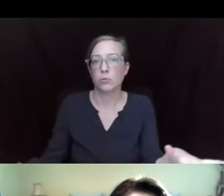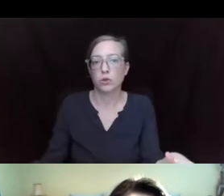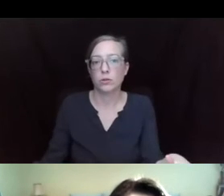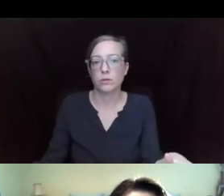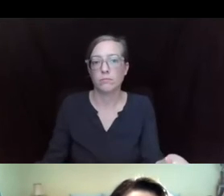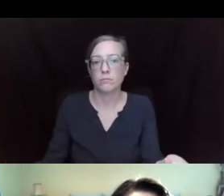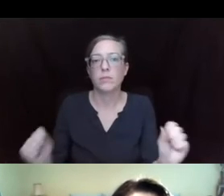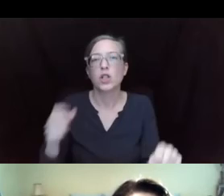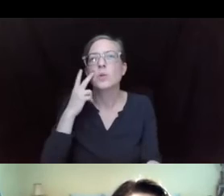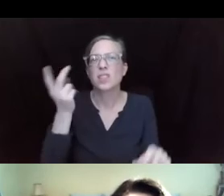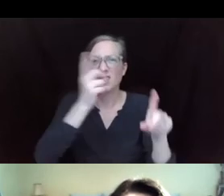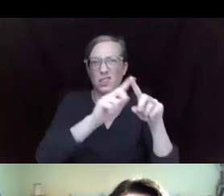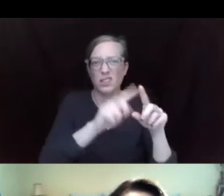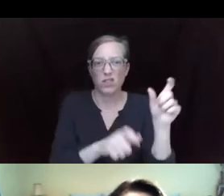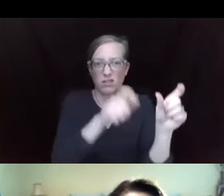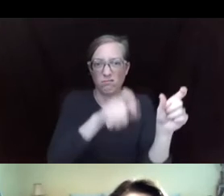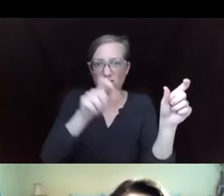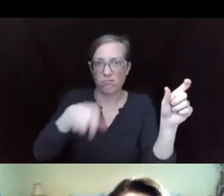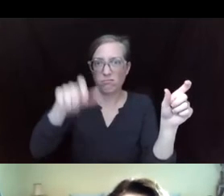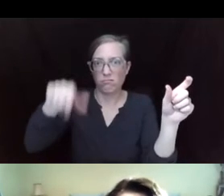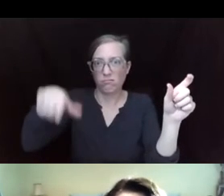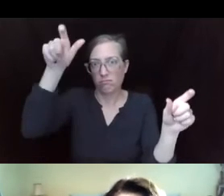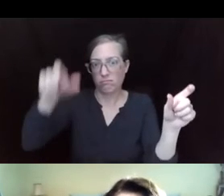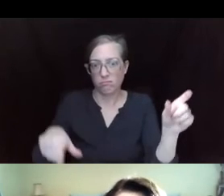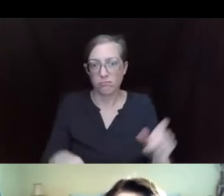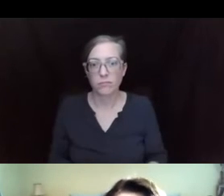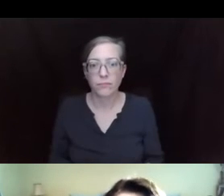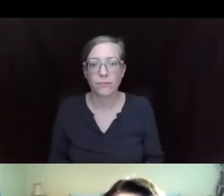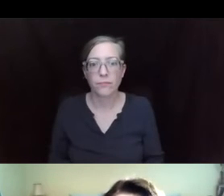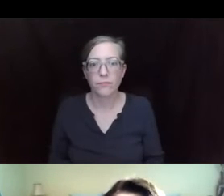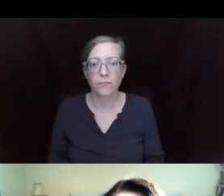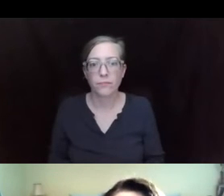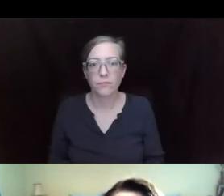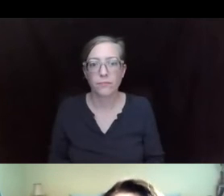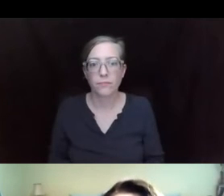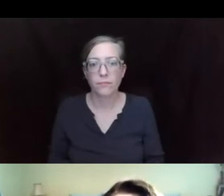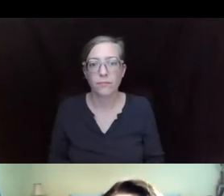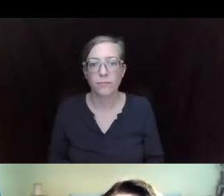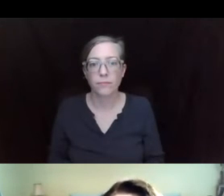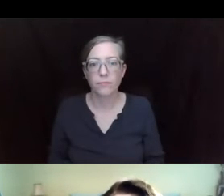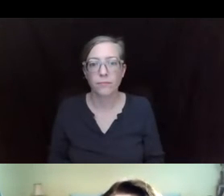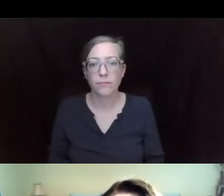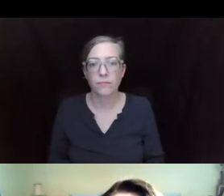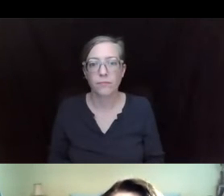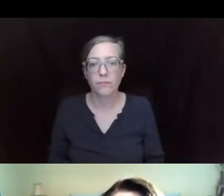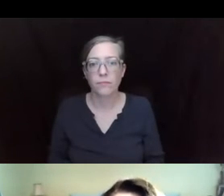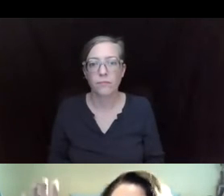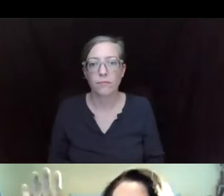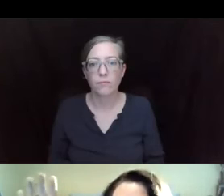cells. Then from that image, with the process that I explained, we used COMSOL and we estimated